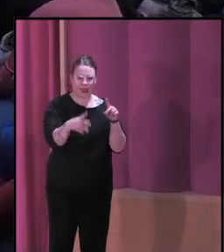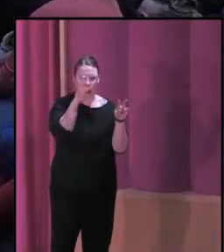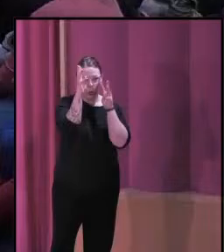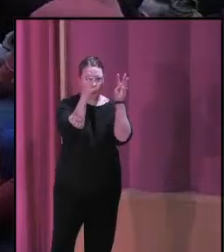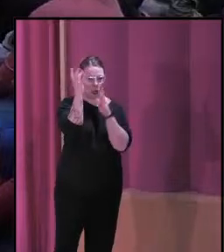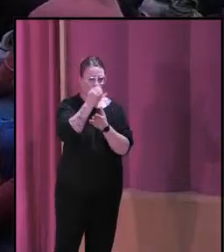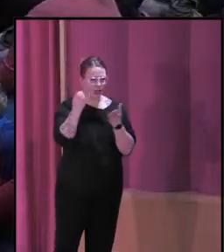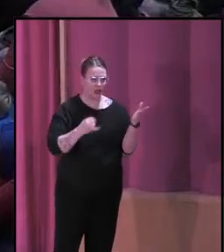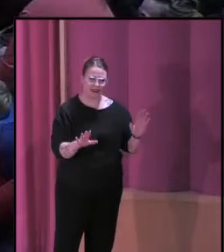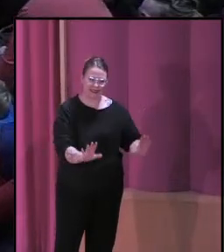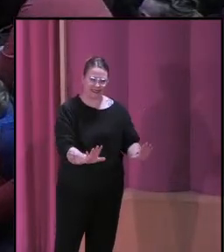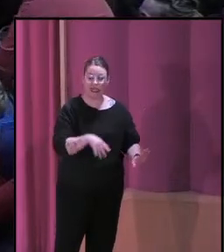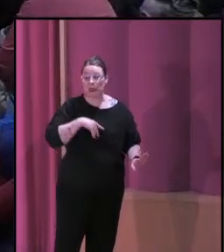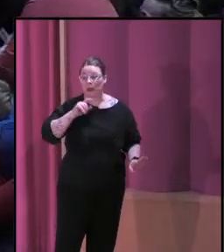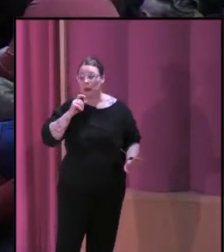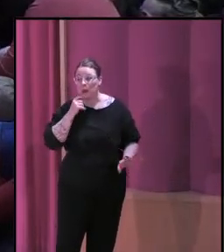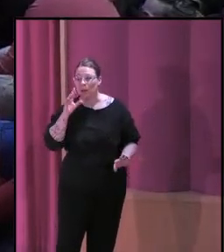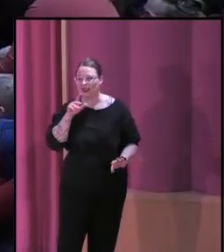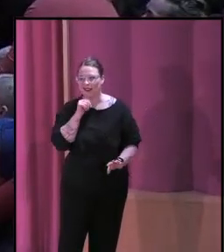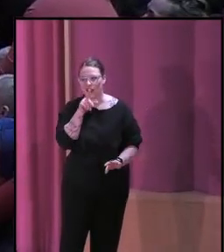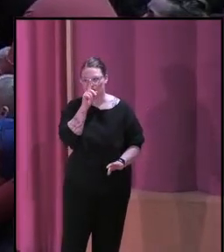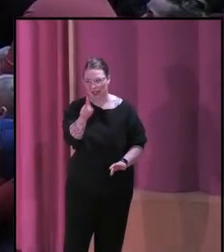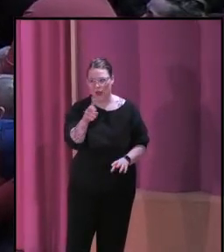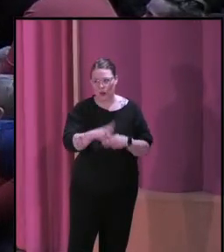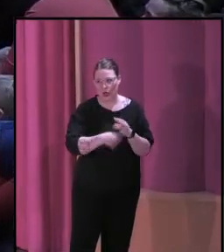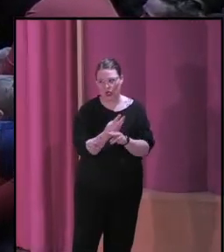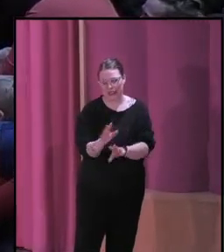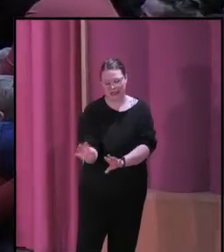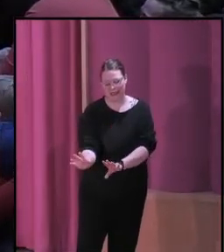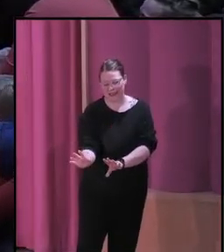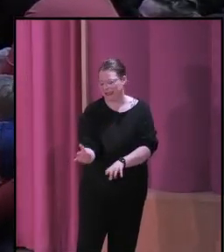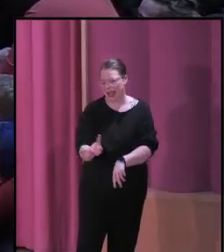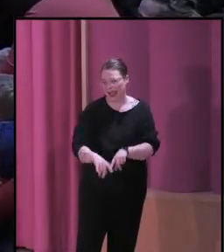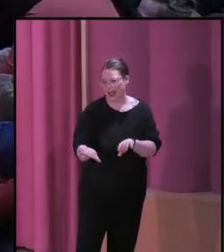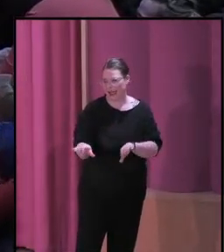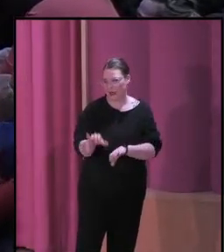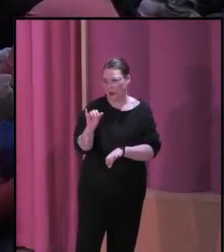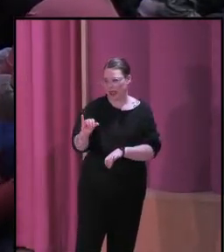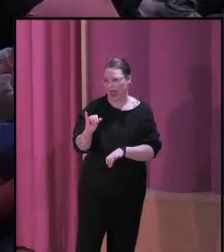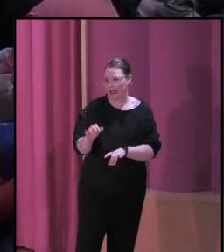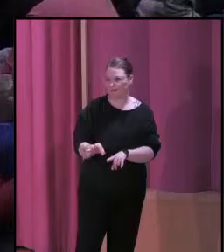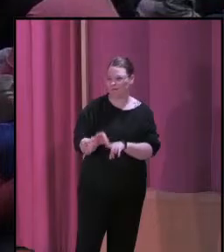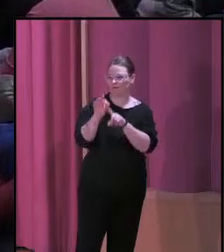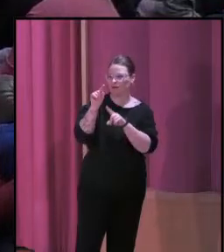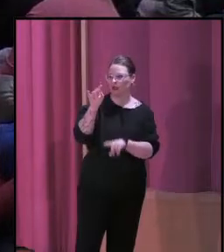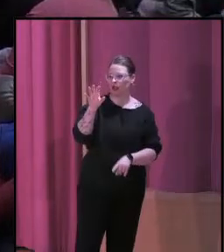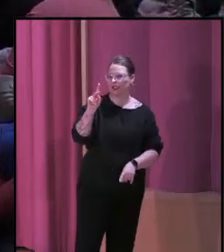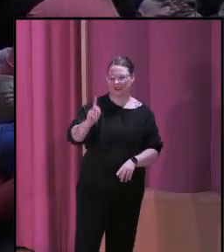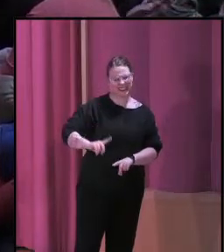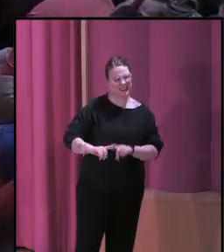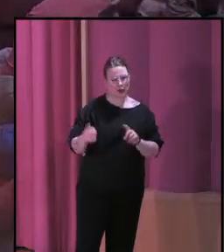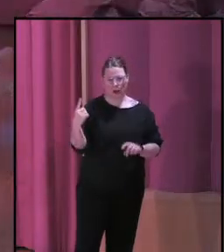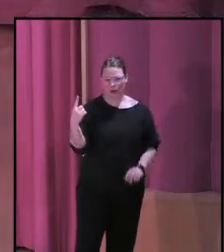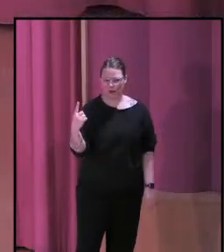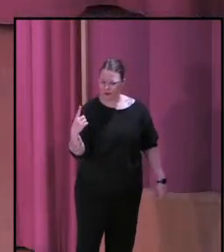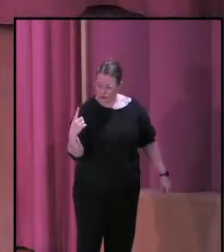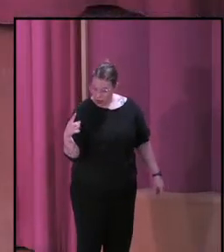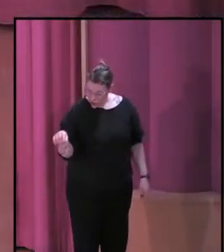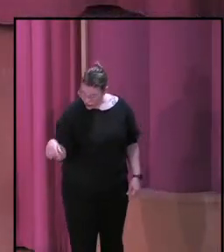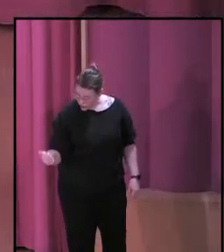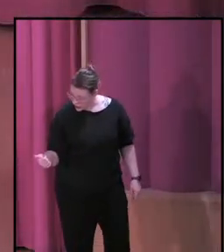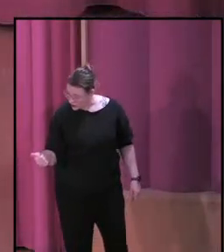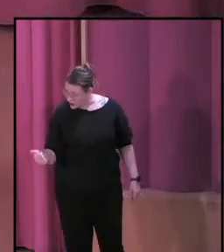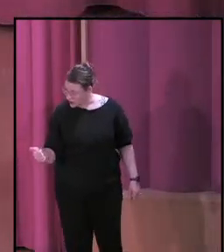Because as cool as that may be, it's not the real world, so no, I can't do that one. Let's do another last one. Who else has got a question?